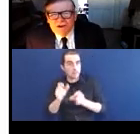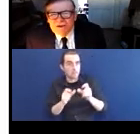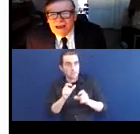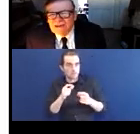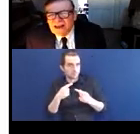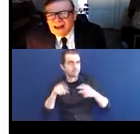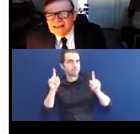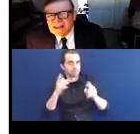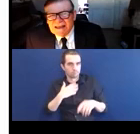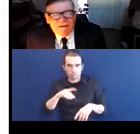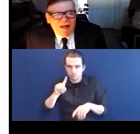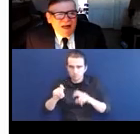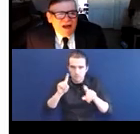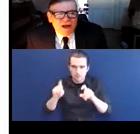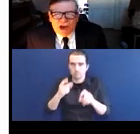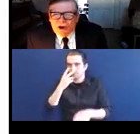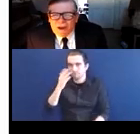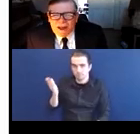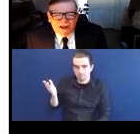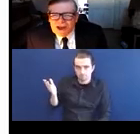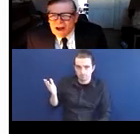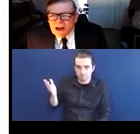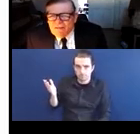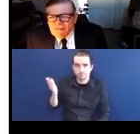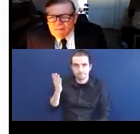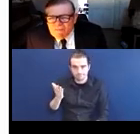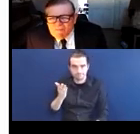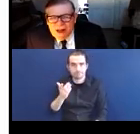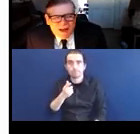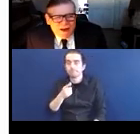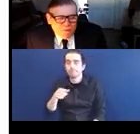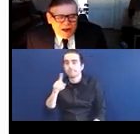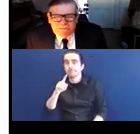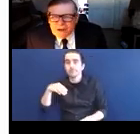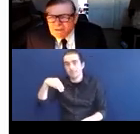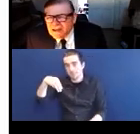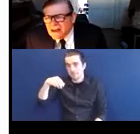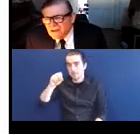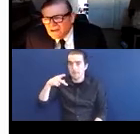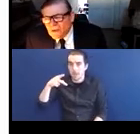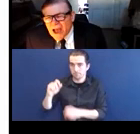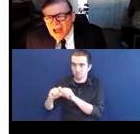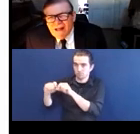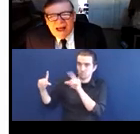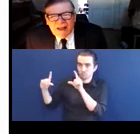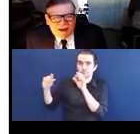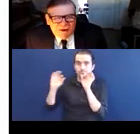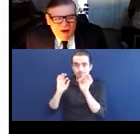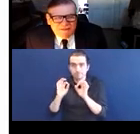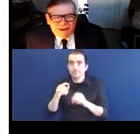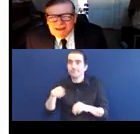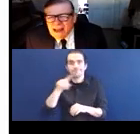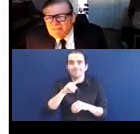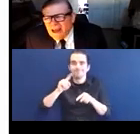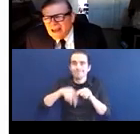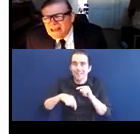in 2018. So each million or billion people is a little square, and they're in